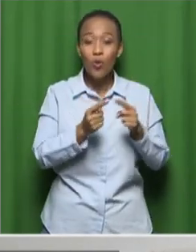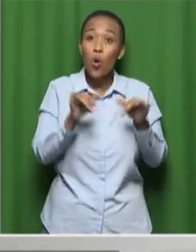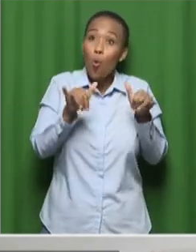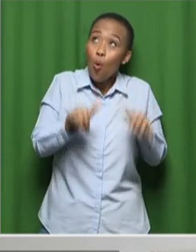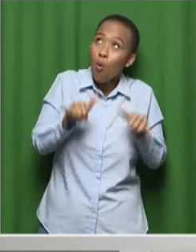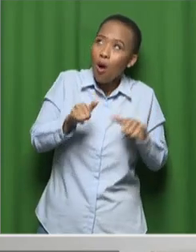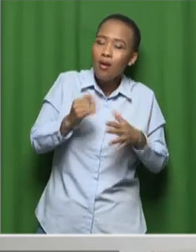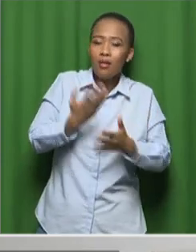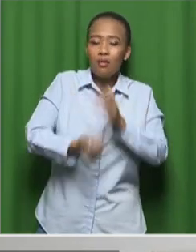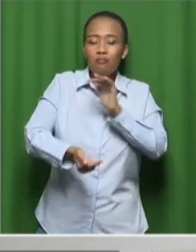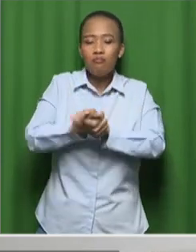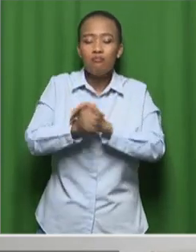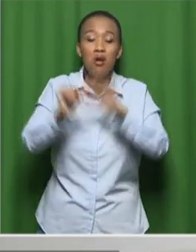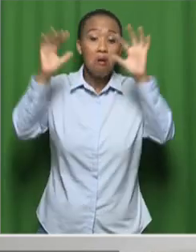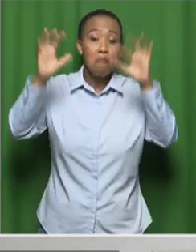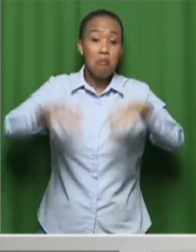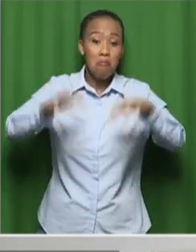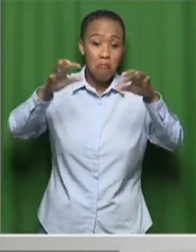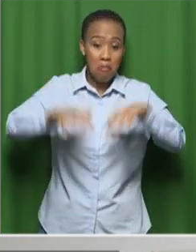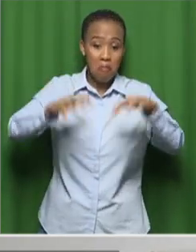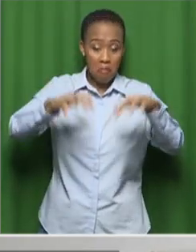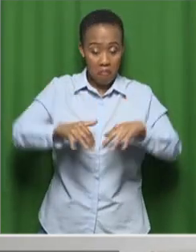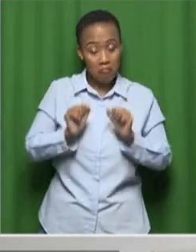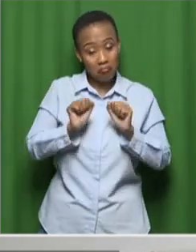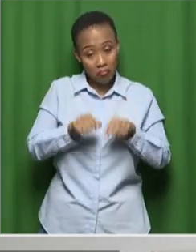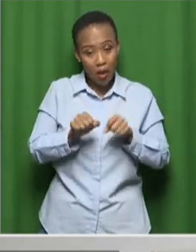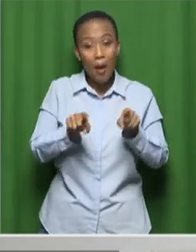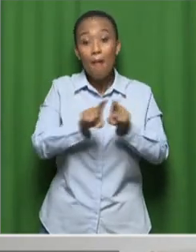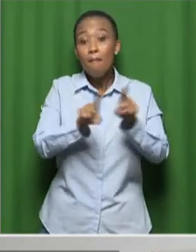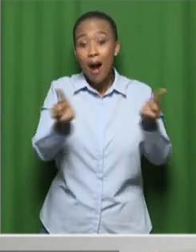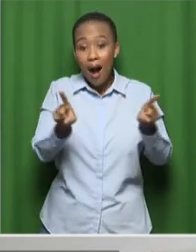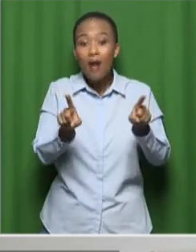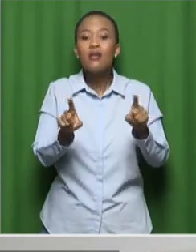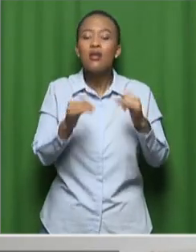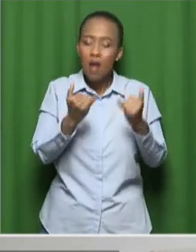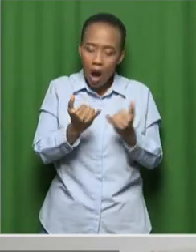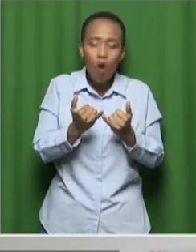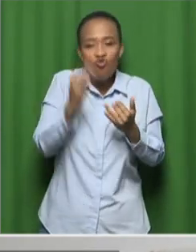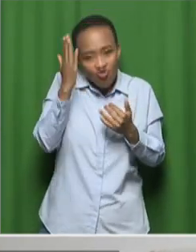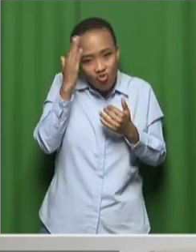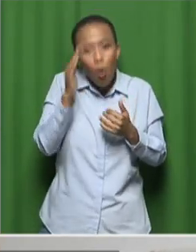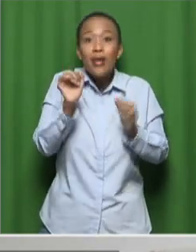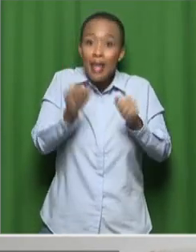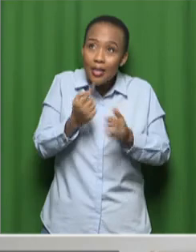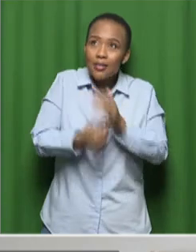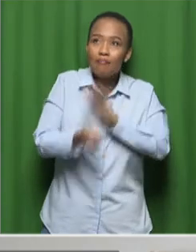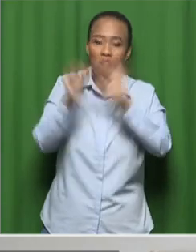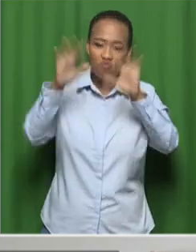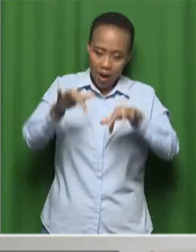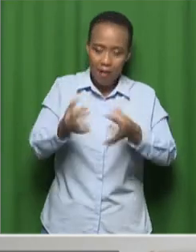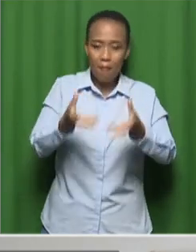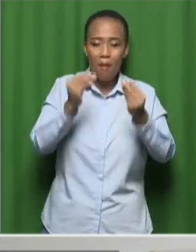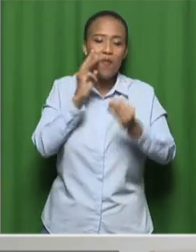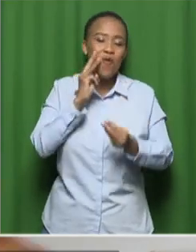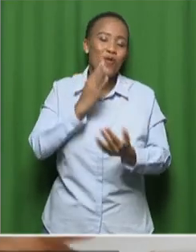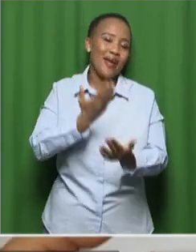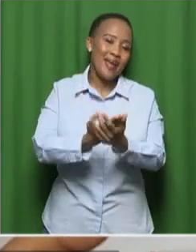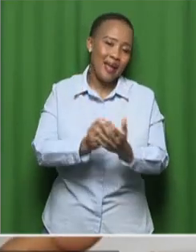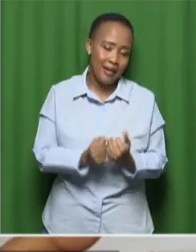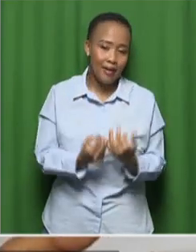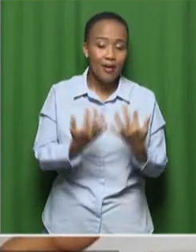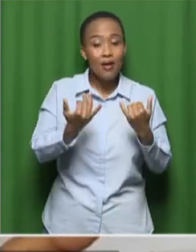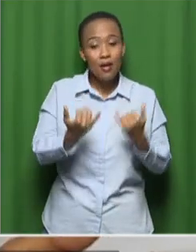can project as much as what you want, but you only have the rain when it's raining. Yeah. So we know then that with